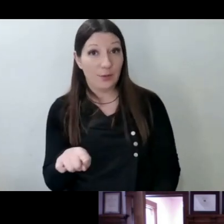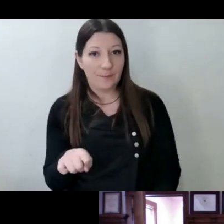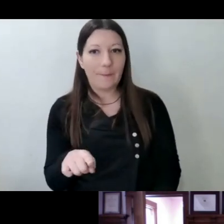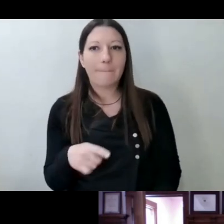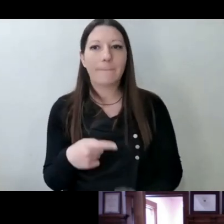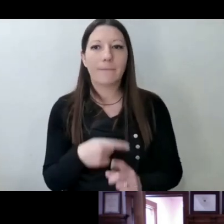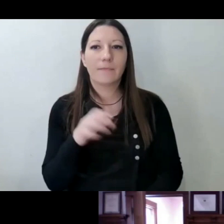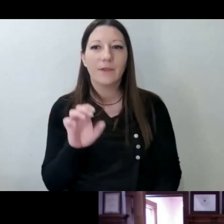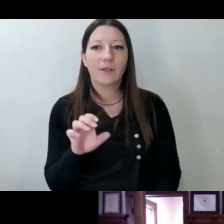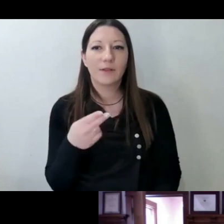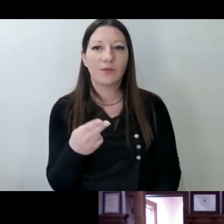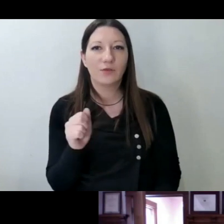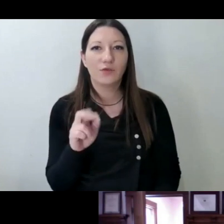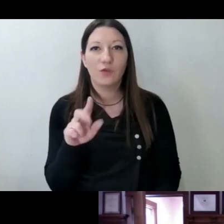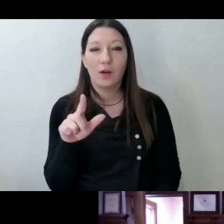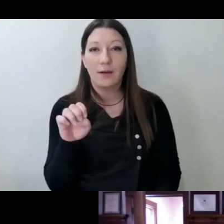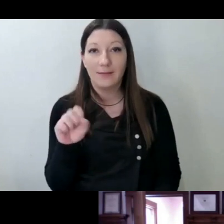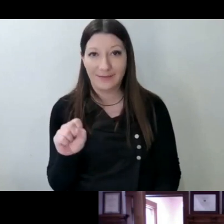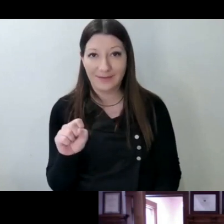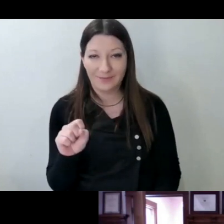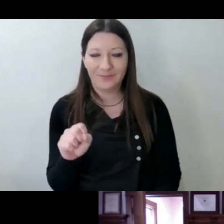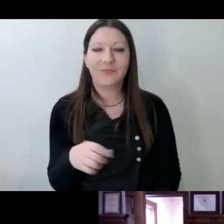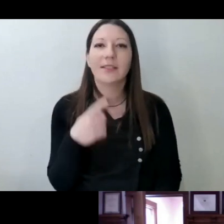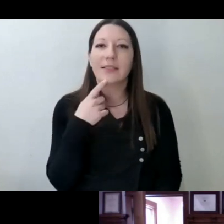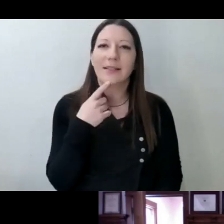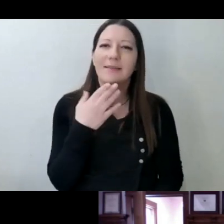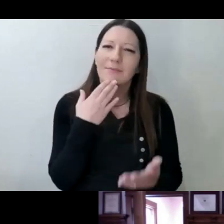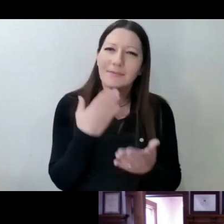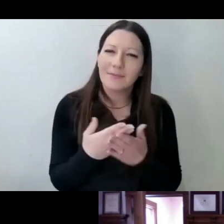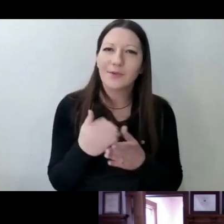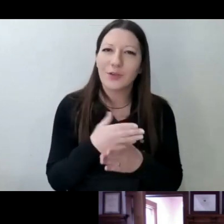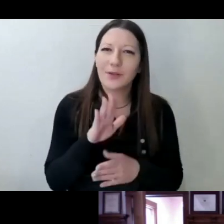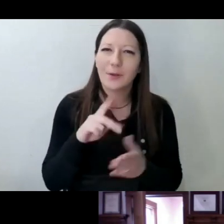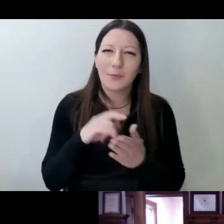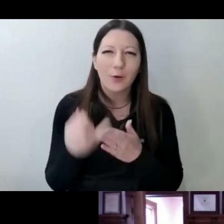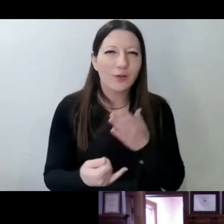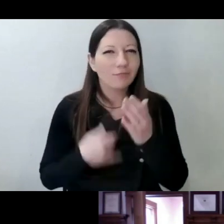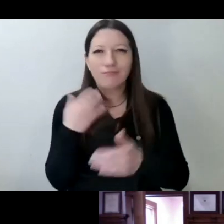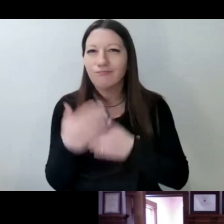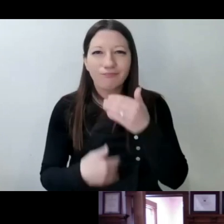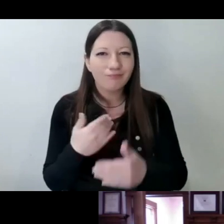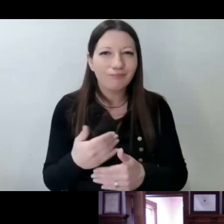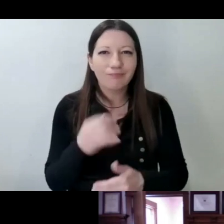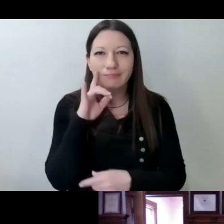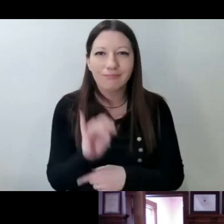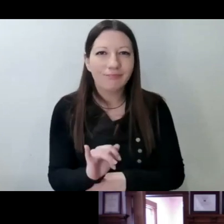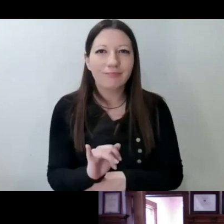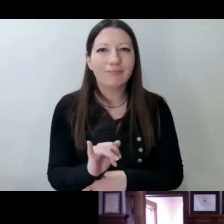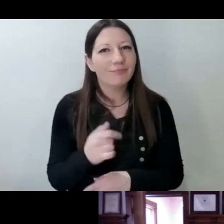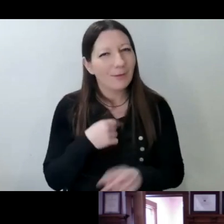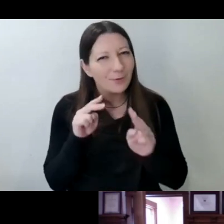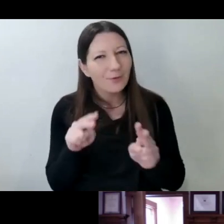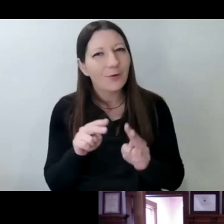Charles Benson, who asked, "Thank you so much for sharing this work in progress. I look forward to following it as it